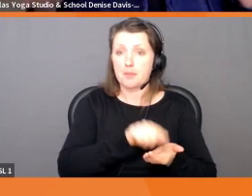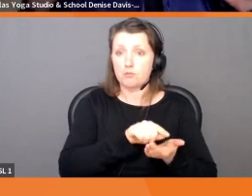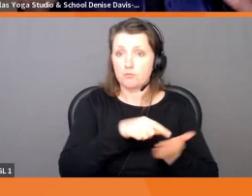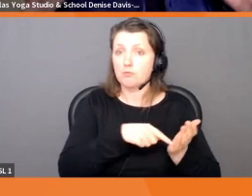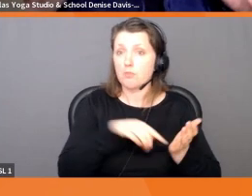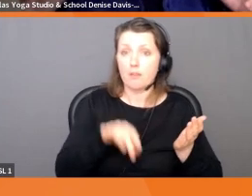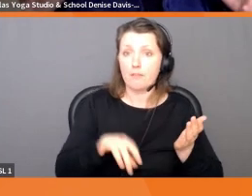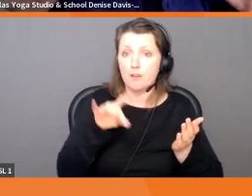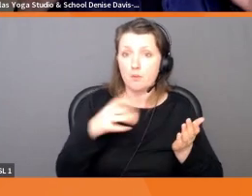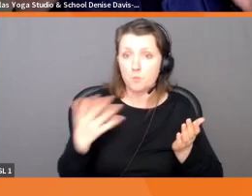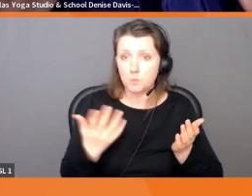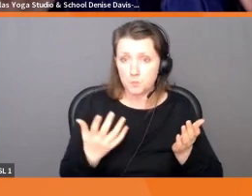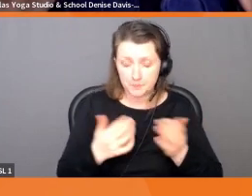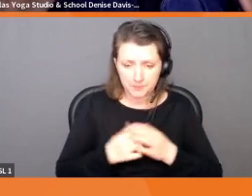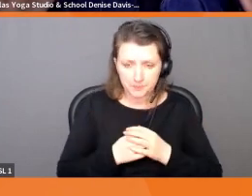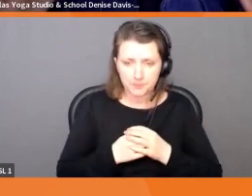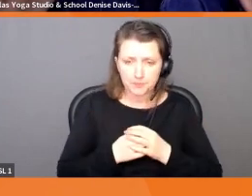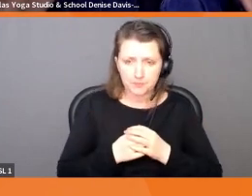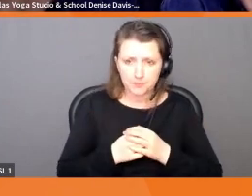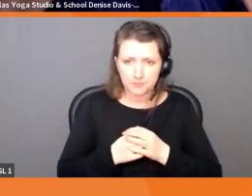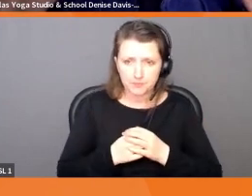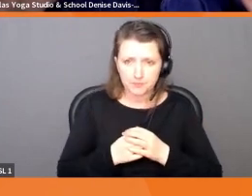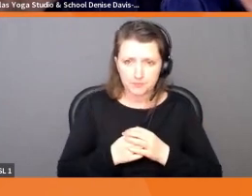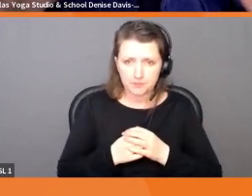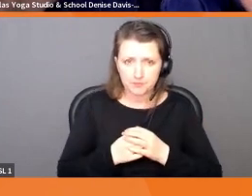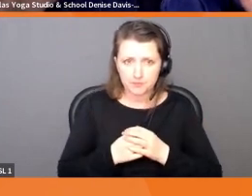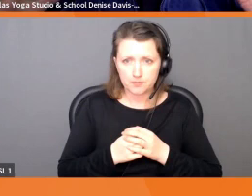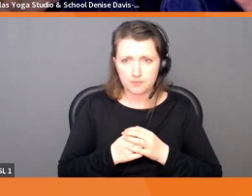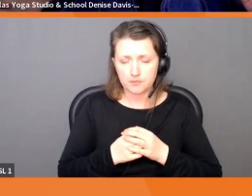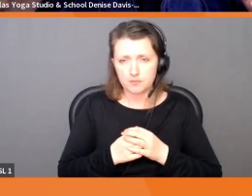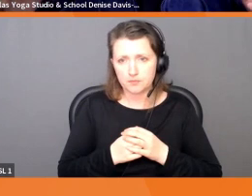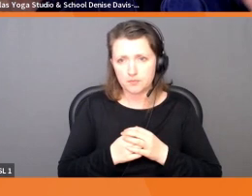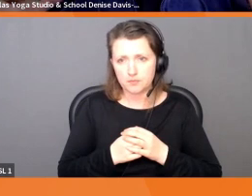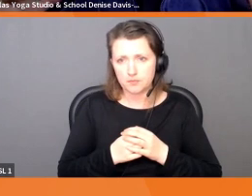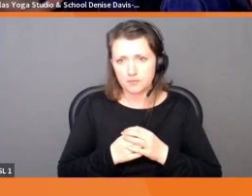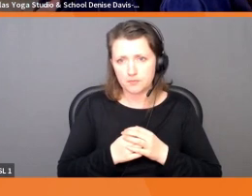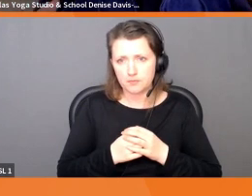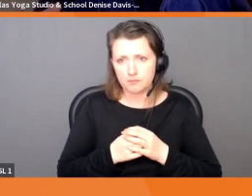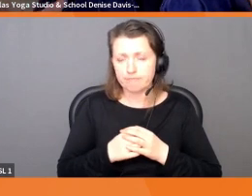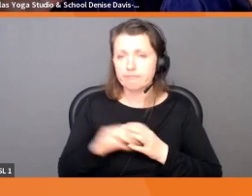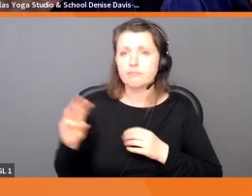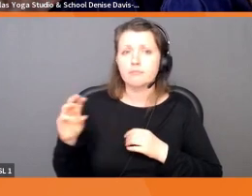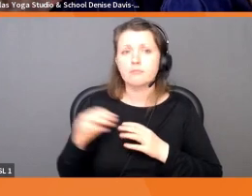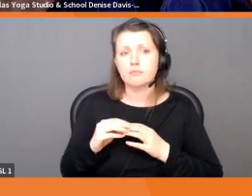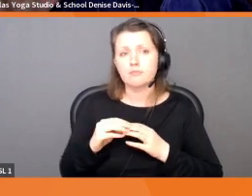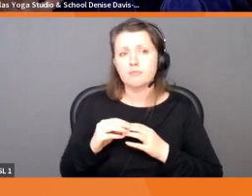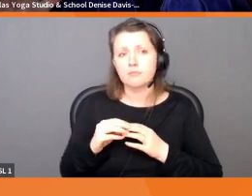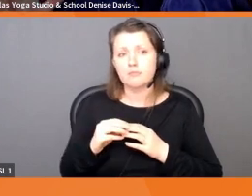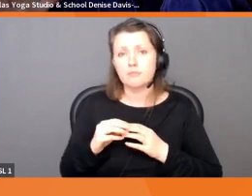down all the statistics, we're looking at more than 60% of